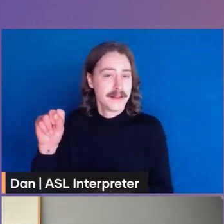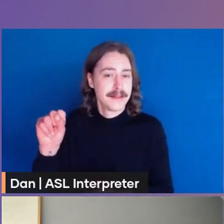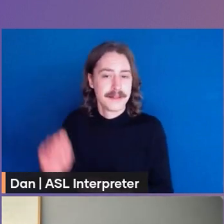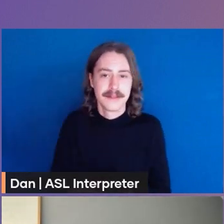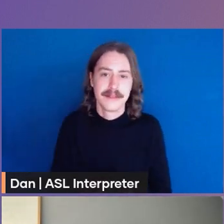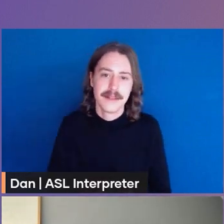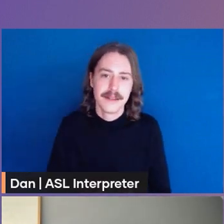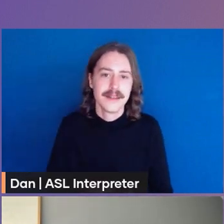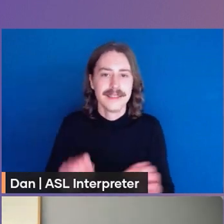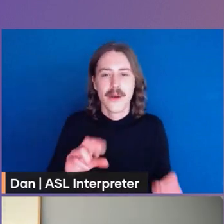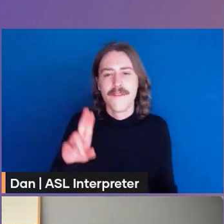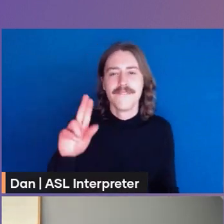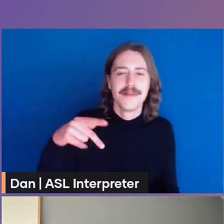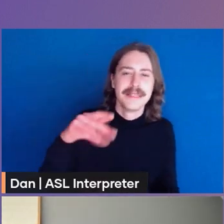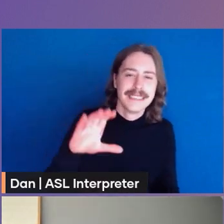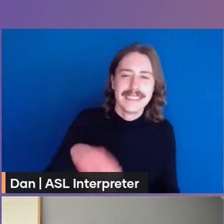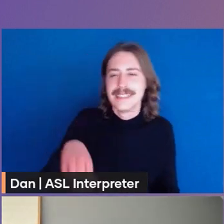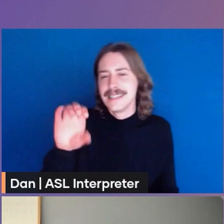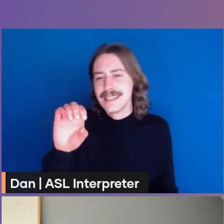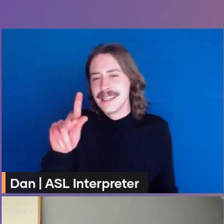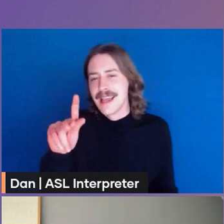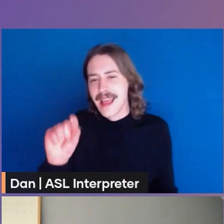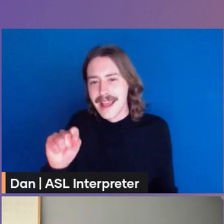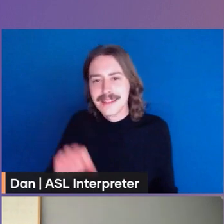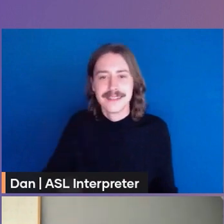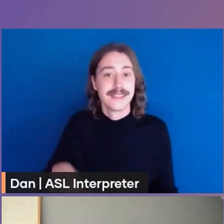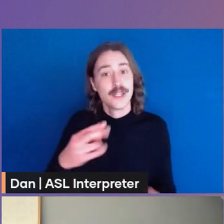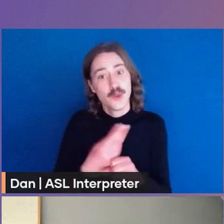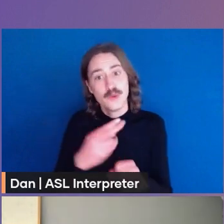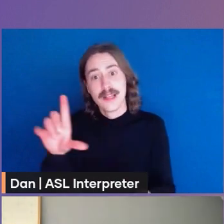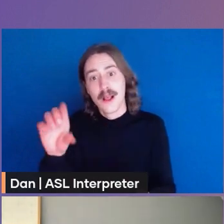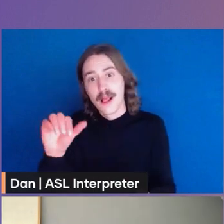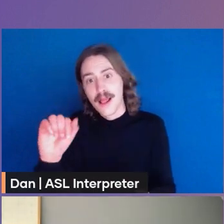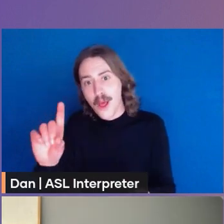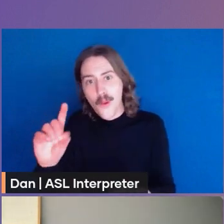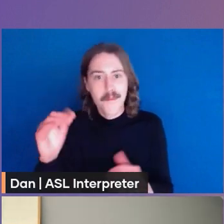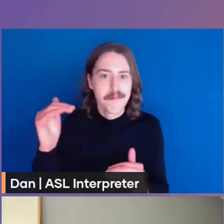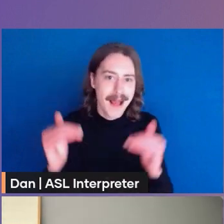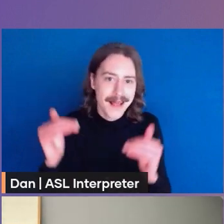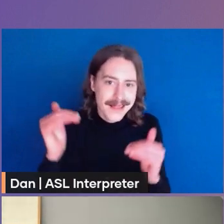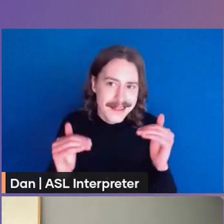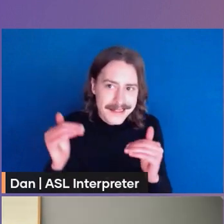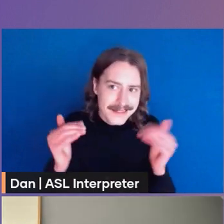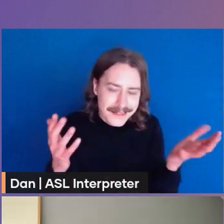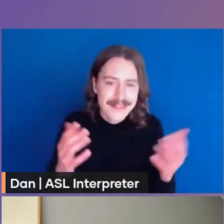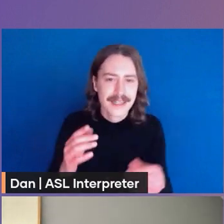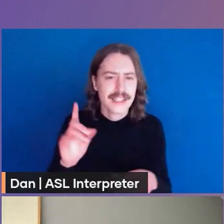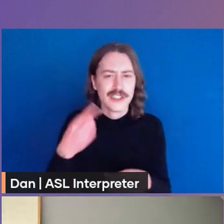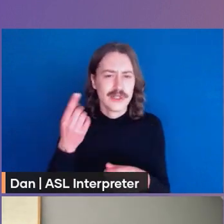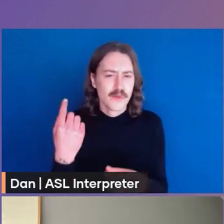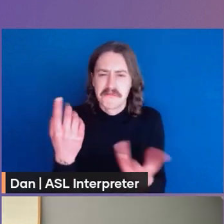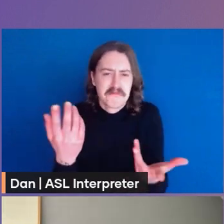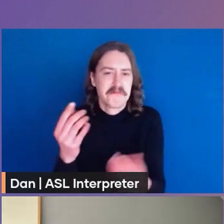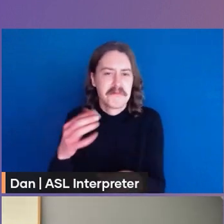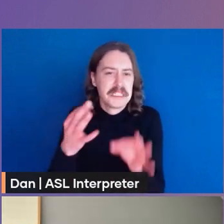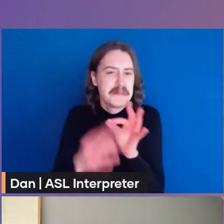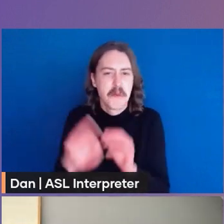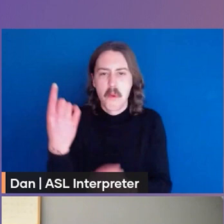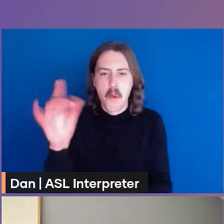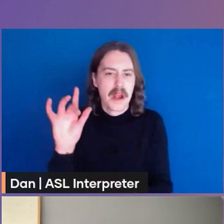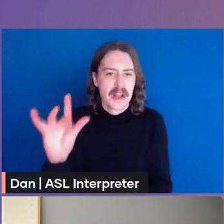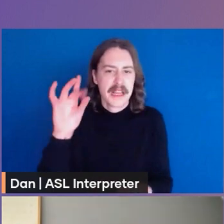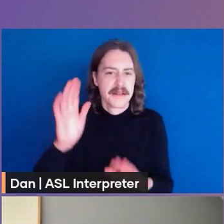VPC, EKS, using a load balancer, Bastion, and again, just a one-click method. And so Vault would